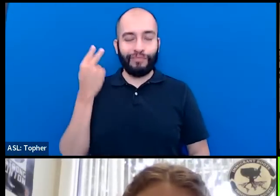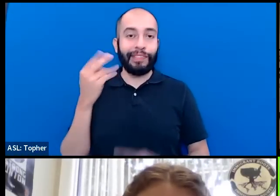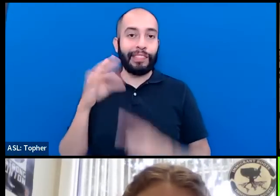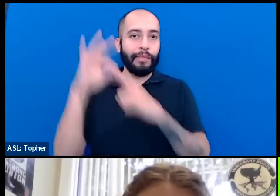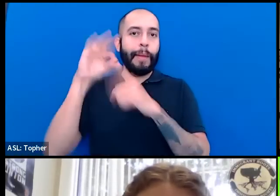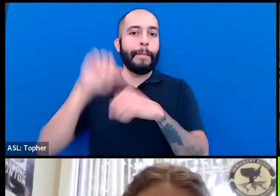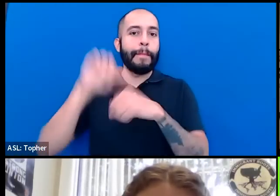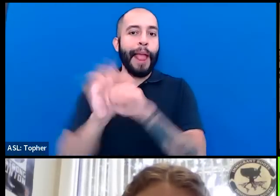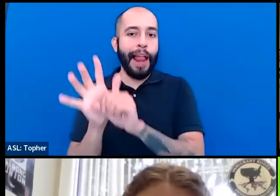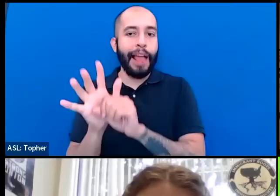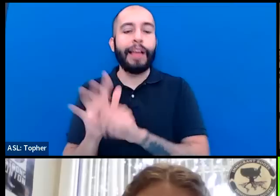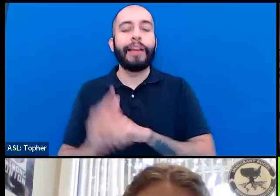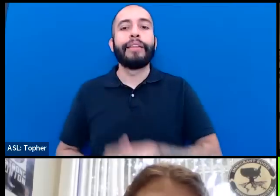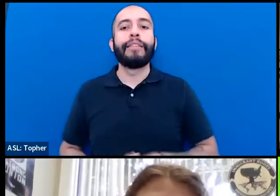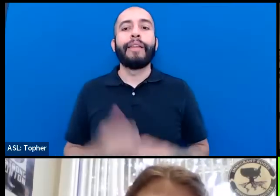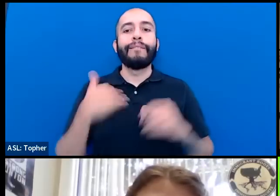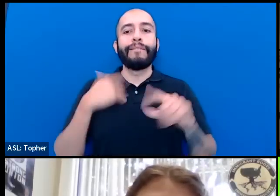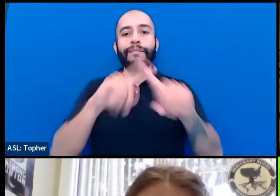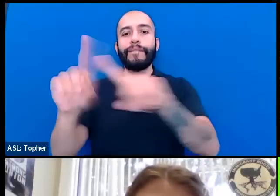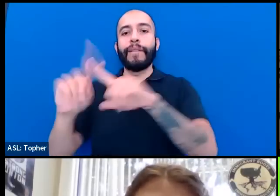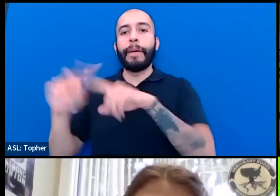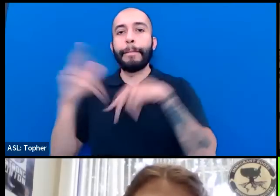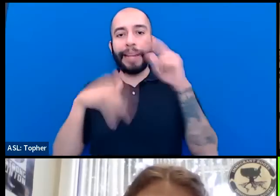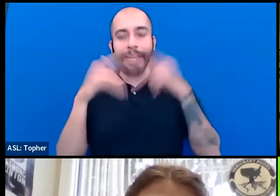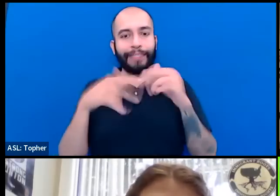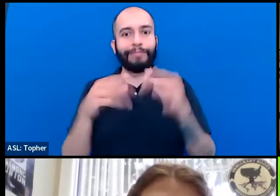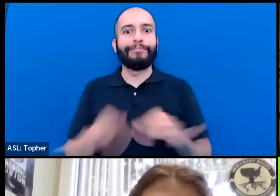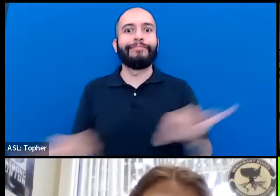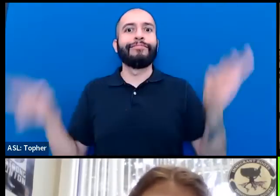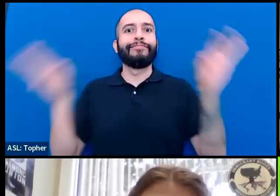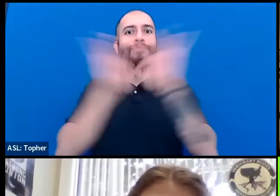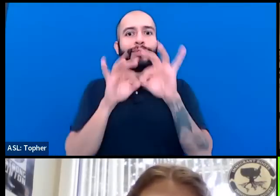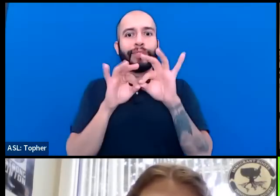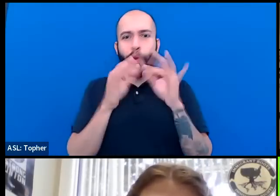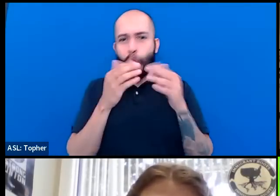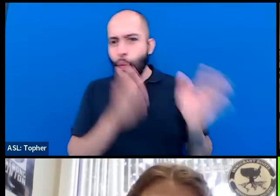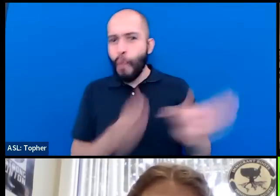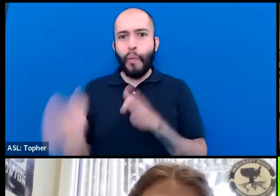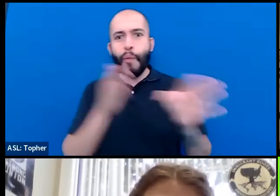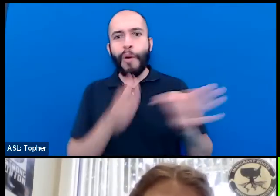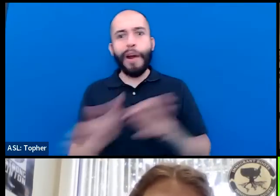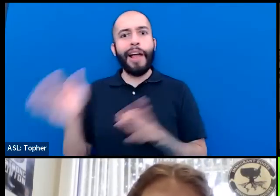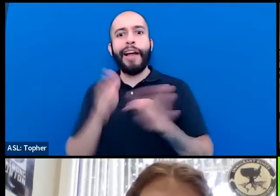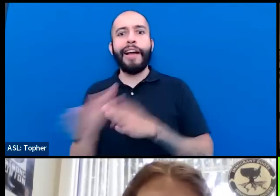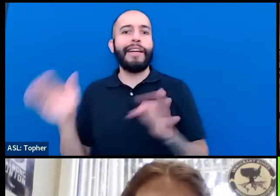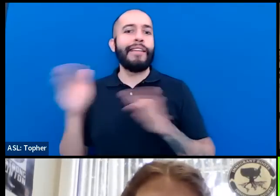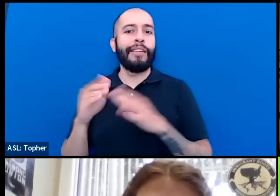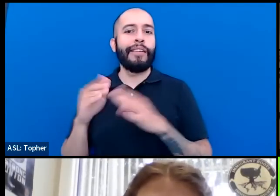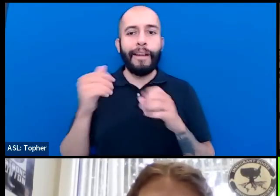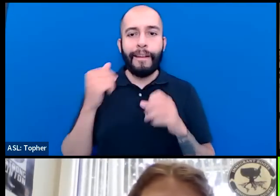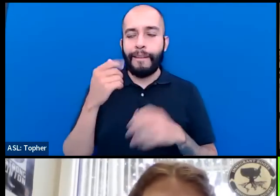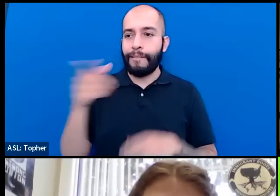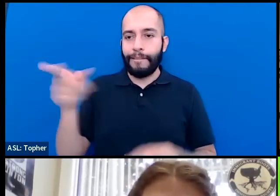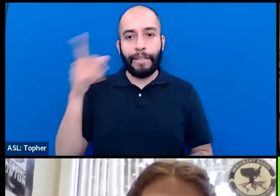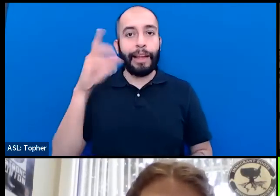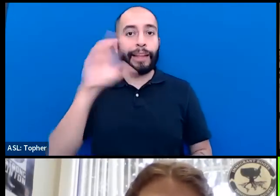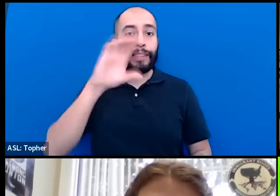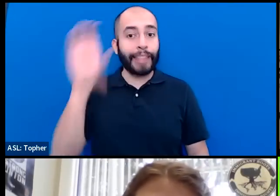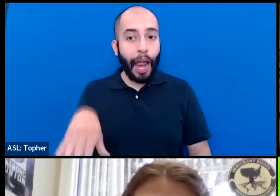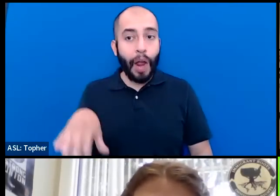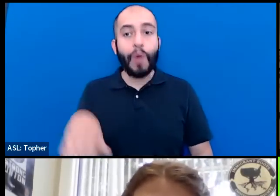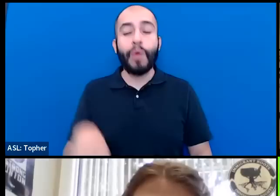efforts. The building in Chicago, Queens, Amazon United, them folks have been around for years